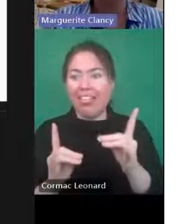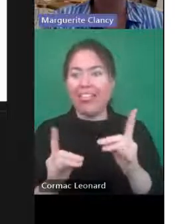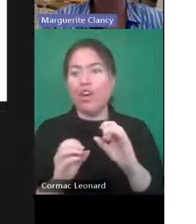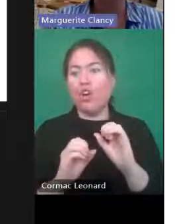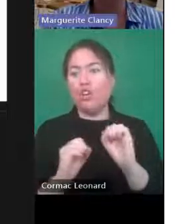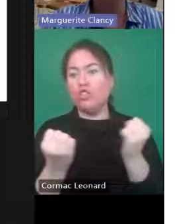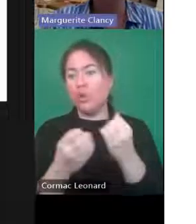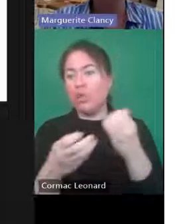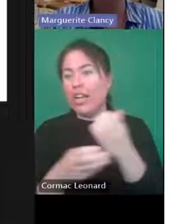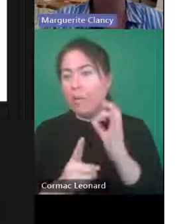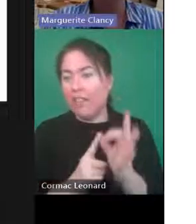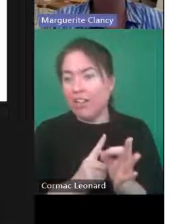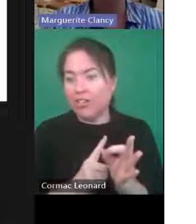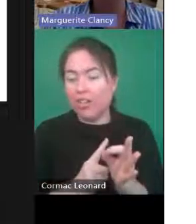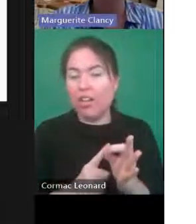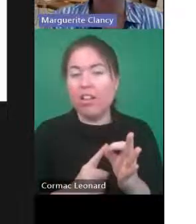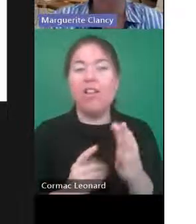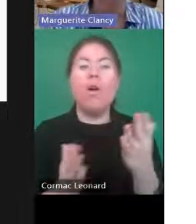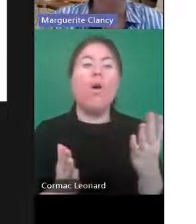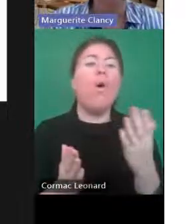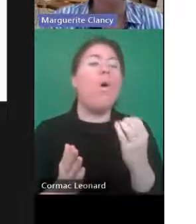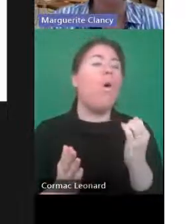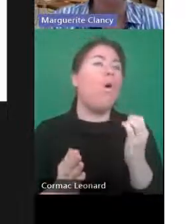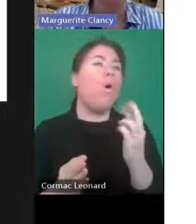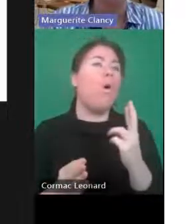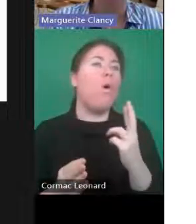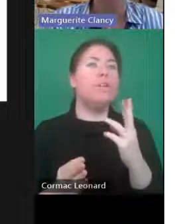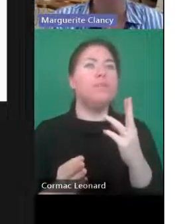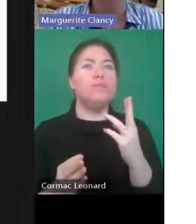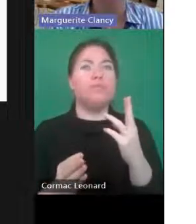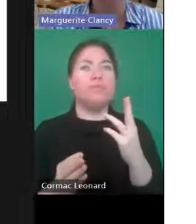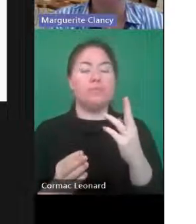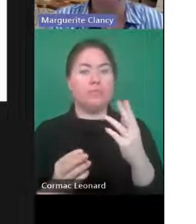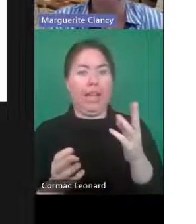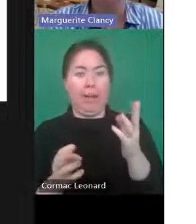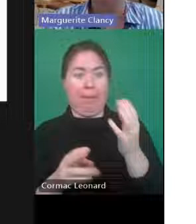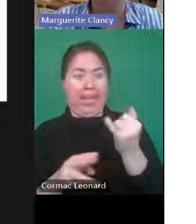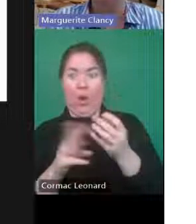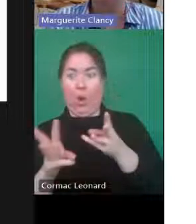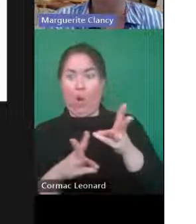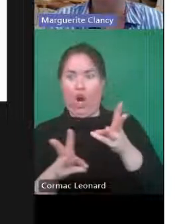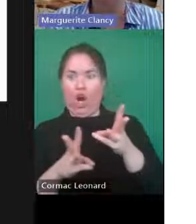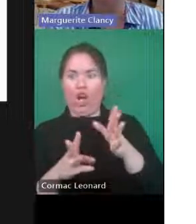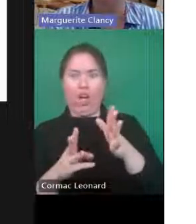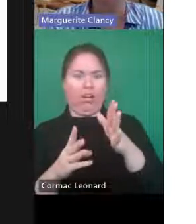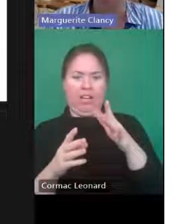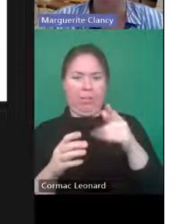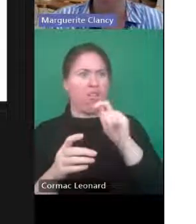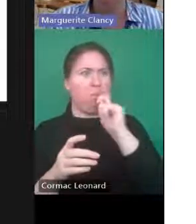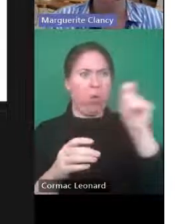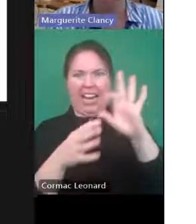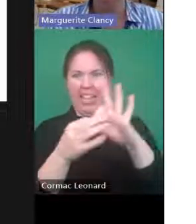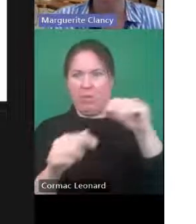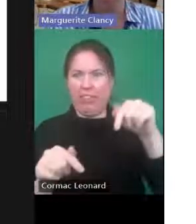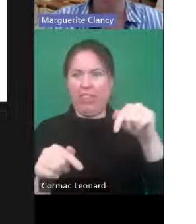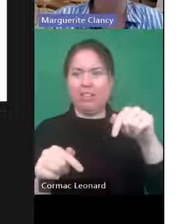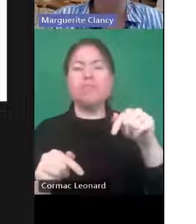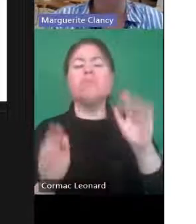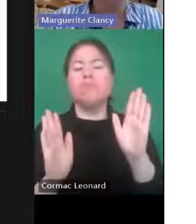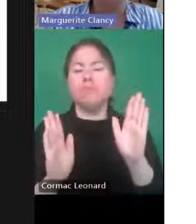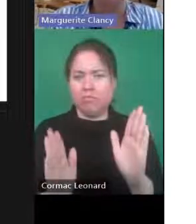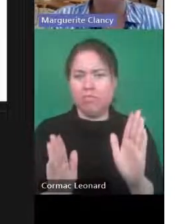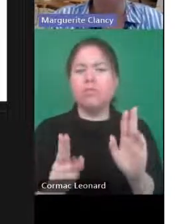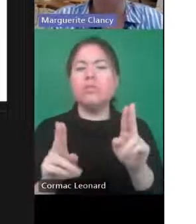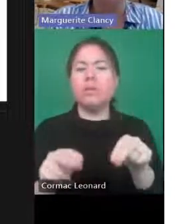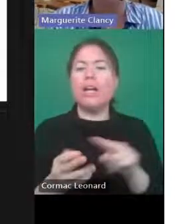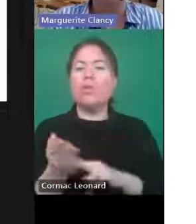professional, or if you are acting in a professional capacity in the wider context within society, you can come on via